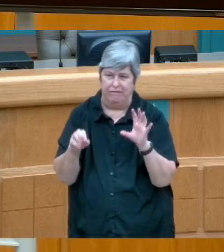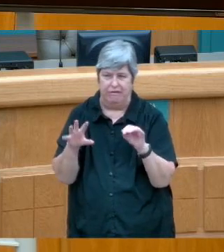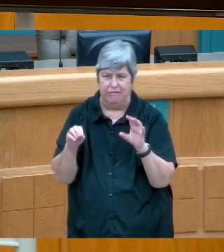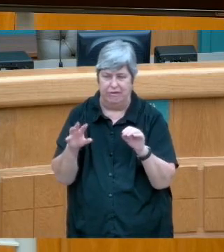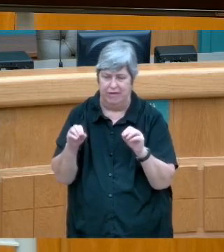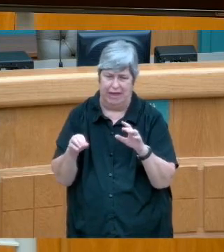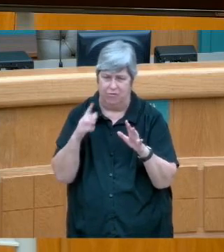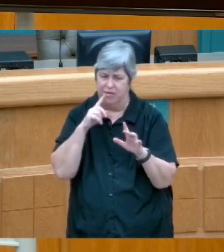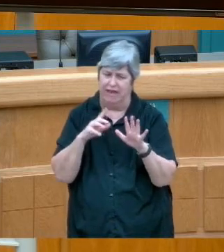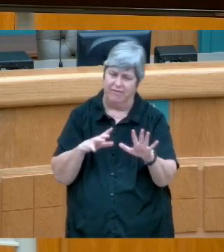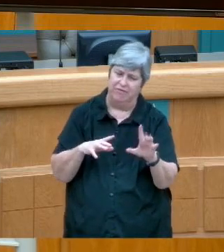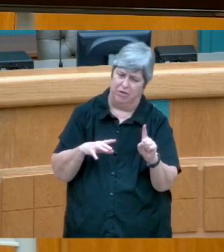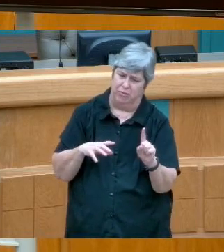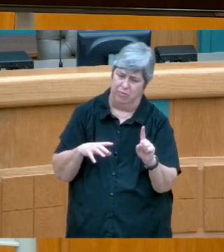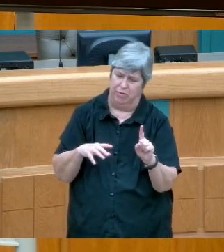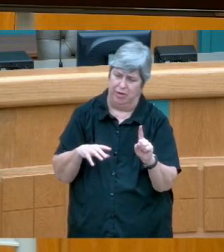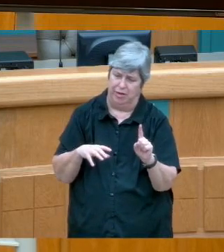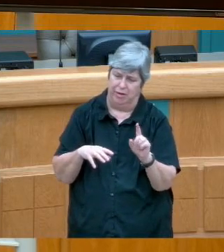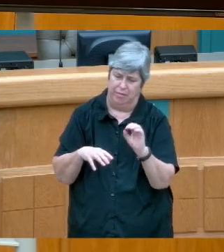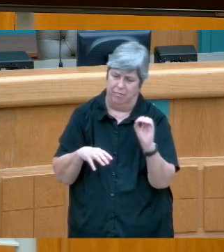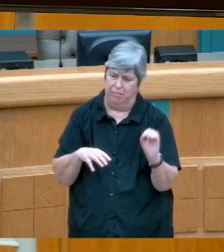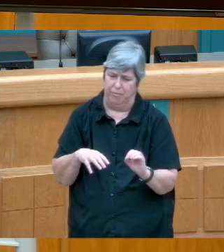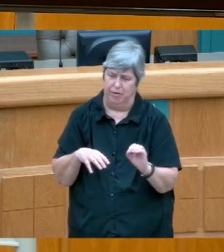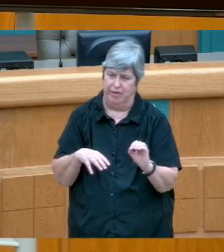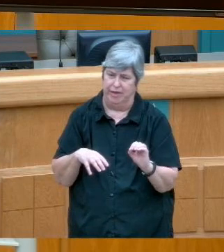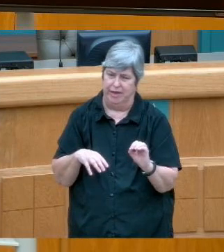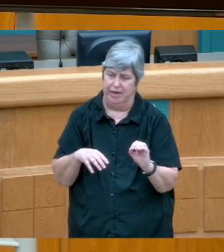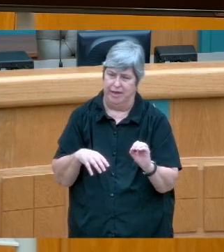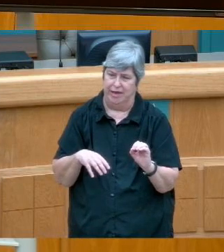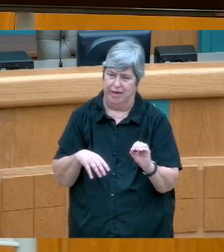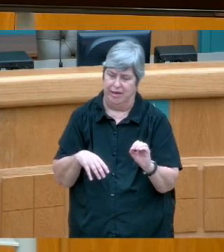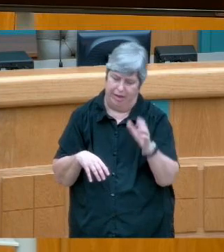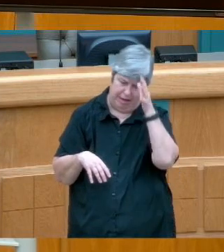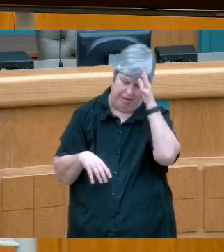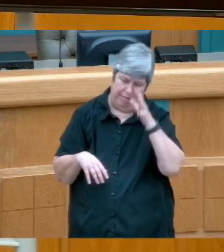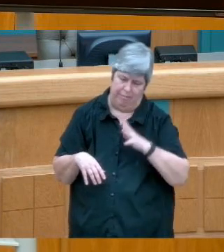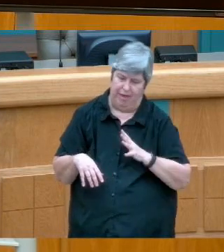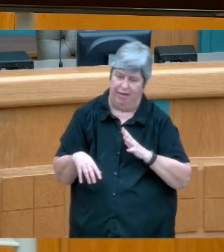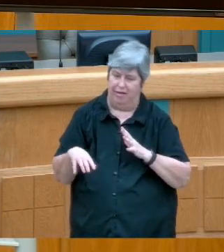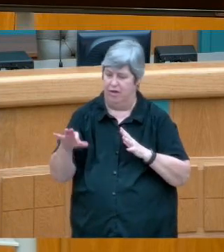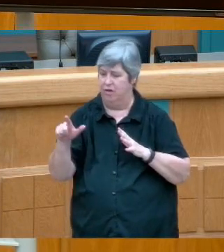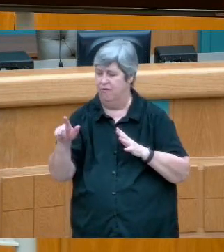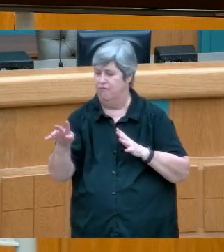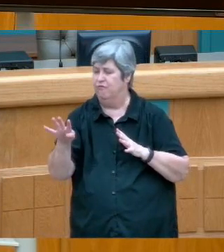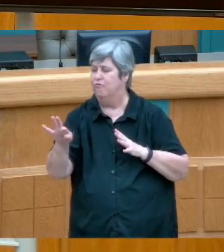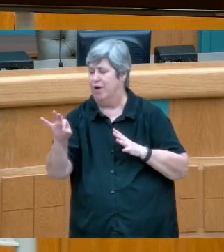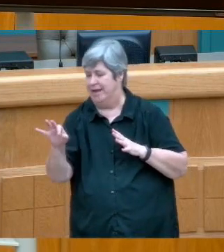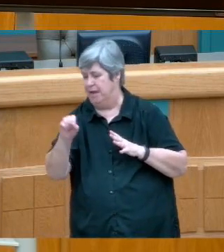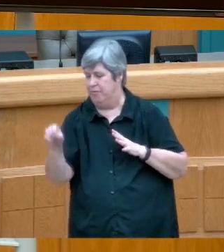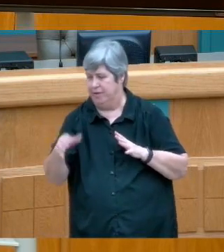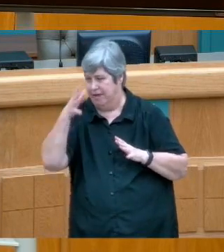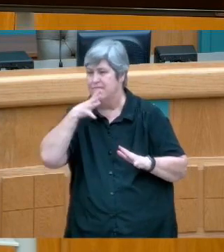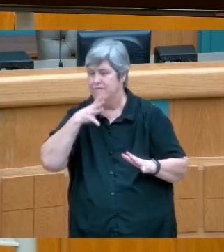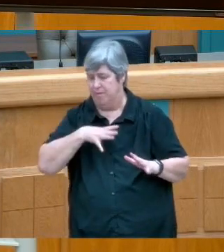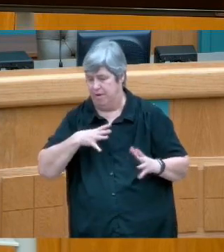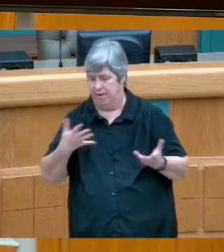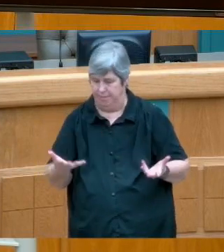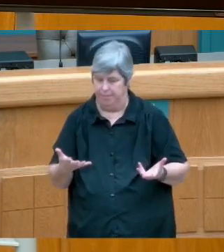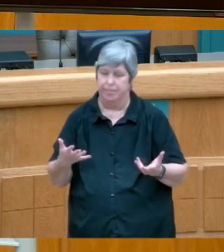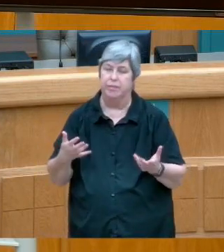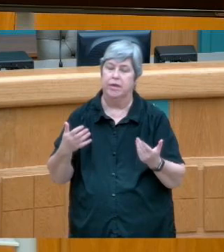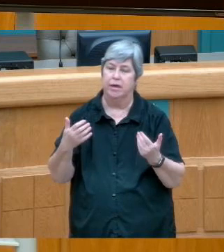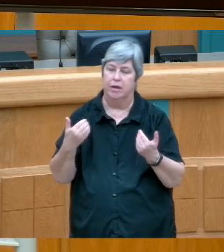There's 51% of all the persons that have had COVID are male, and then 49% are female. And